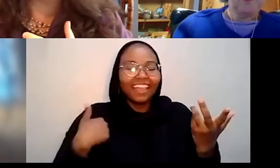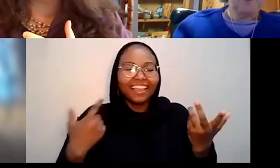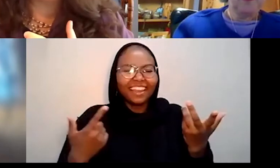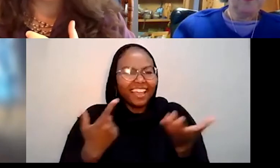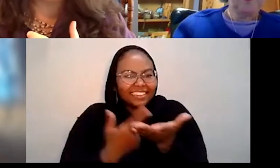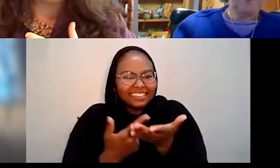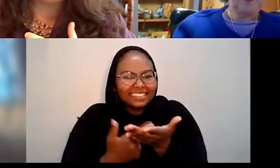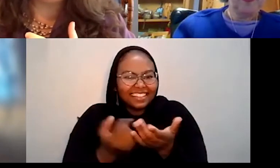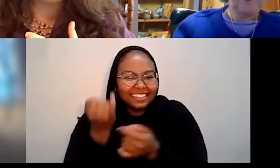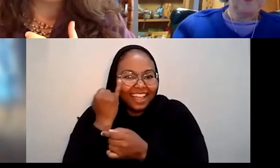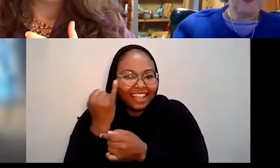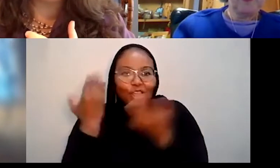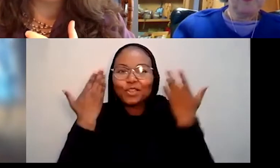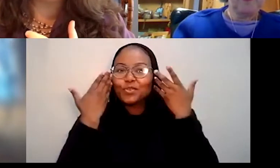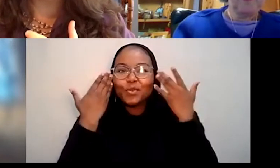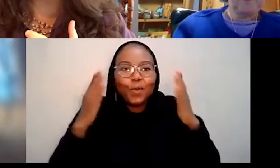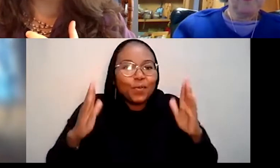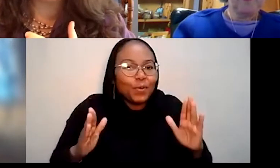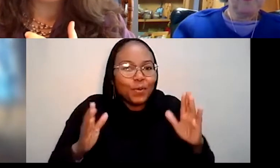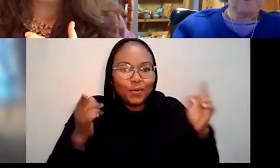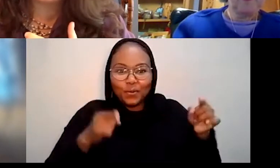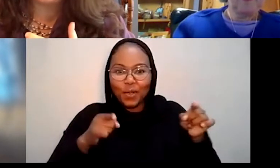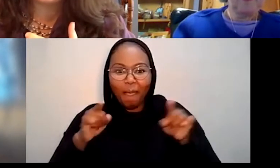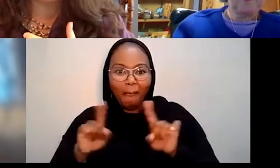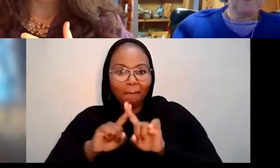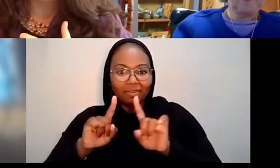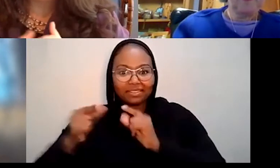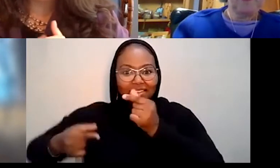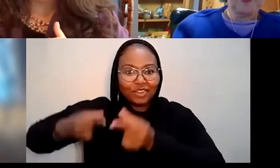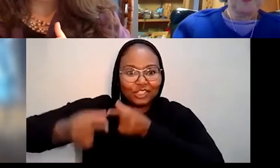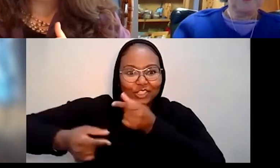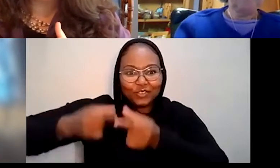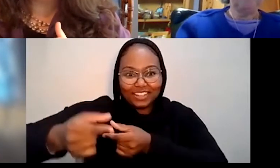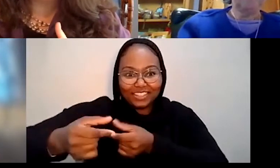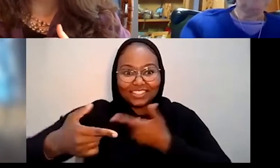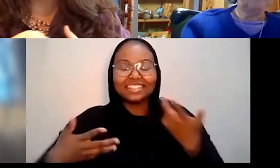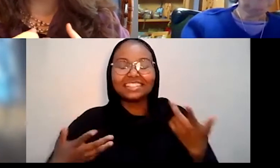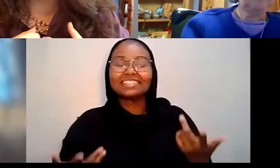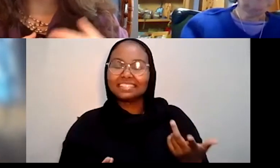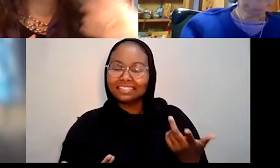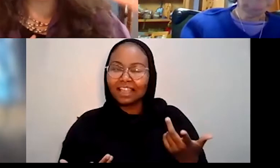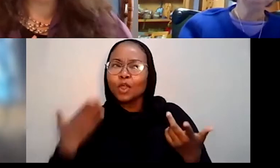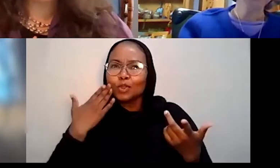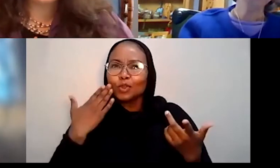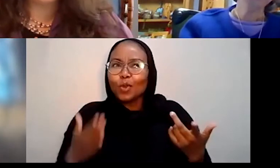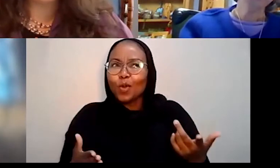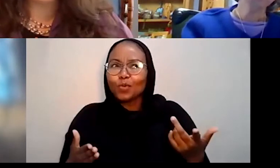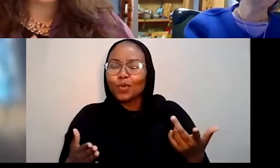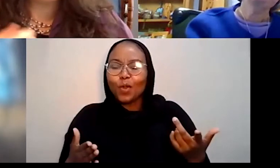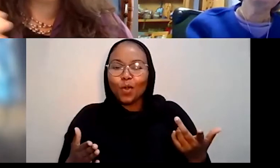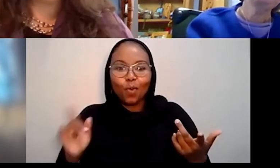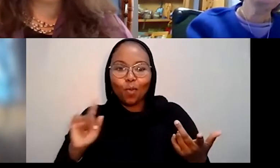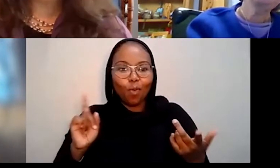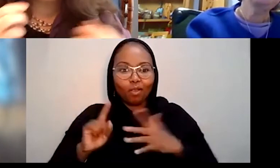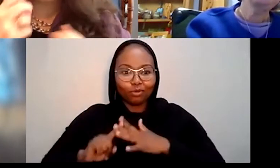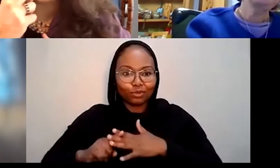gonna happen in generations from now. You don't know where you came from, right? You don't have a